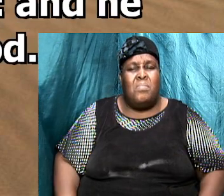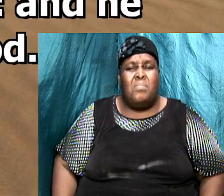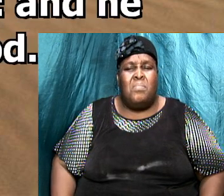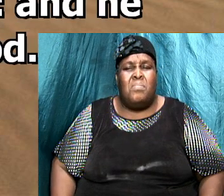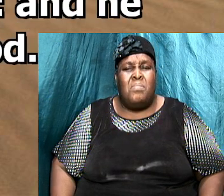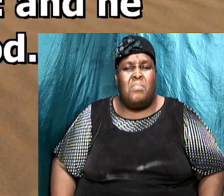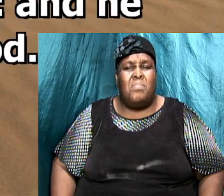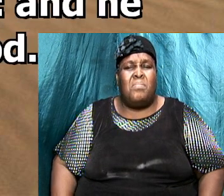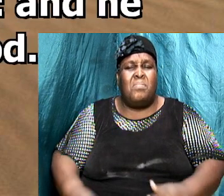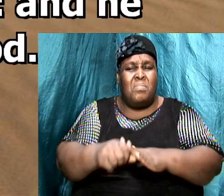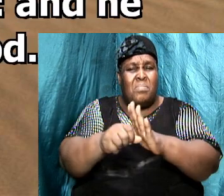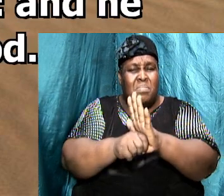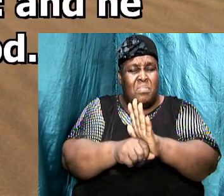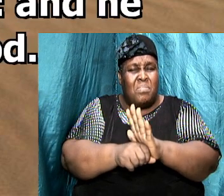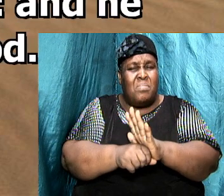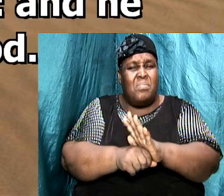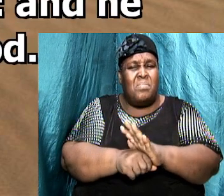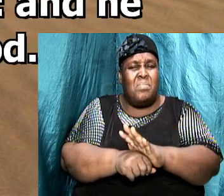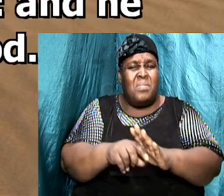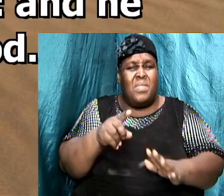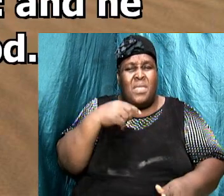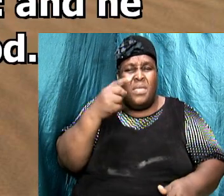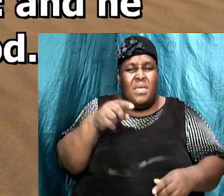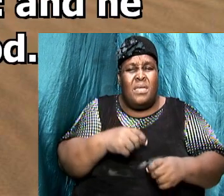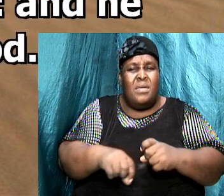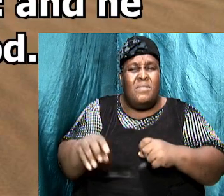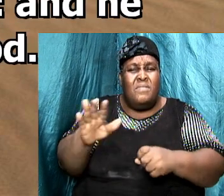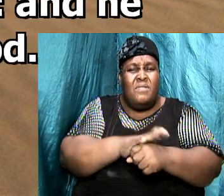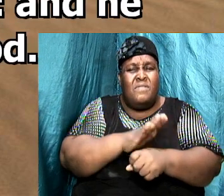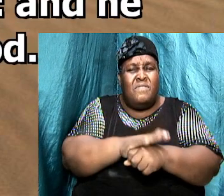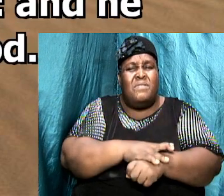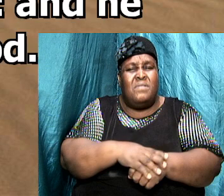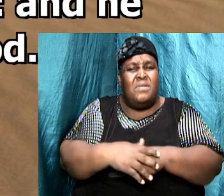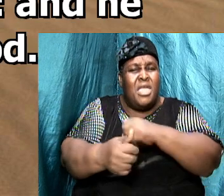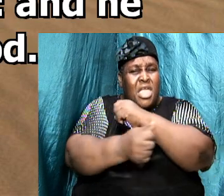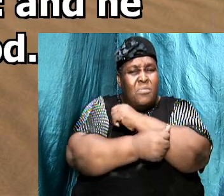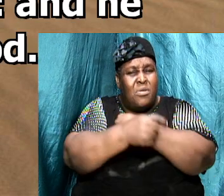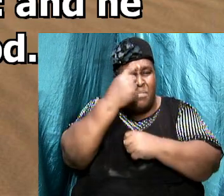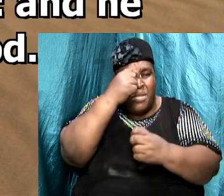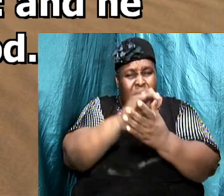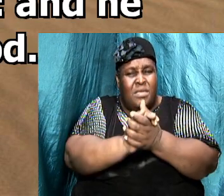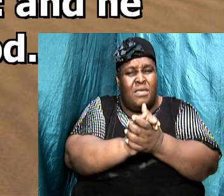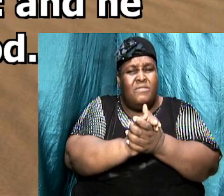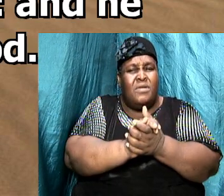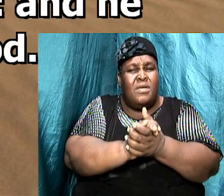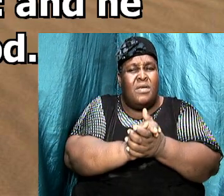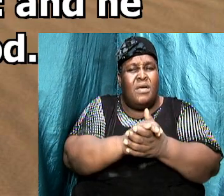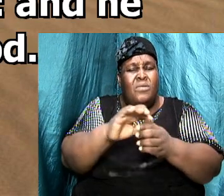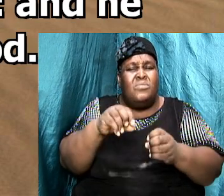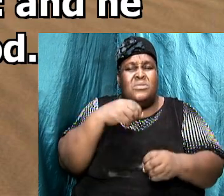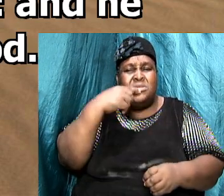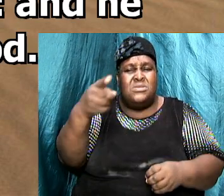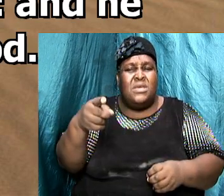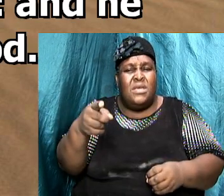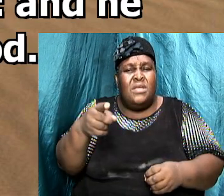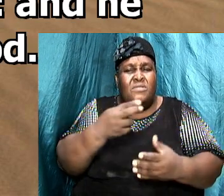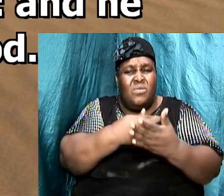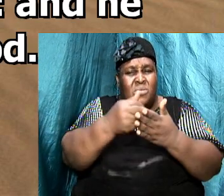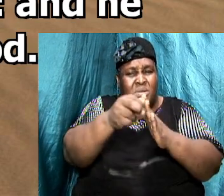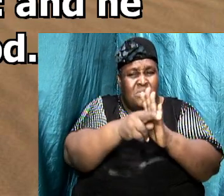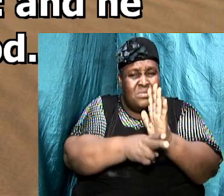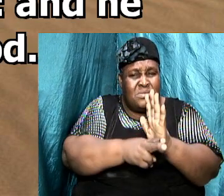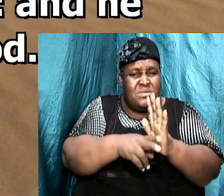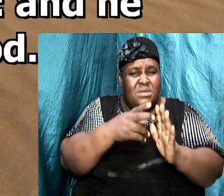And the scripture was fulfilled which said, Abraham believed God, and it was imputed unto him for